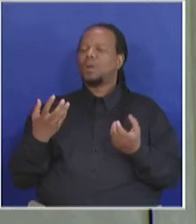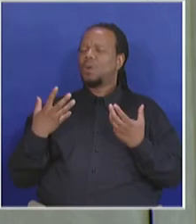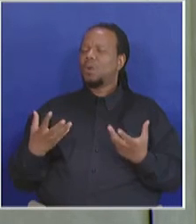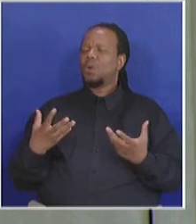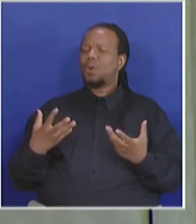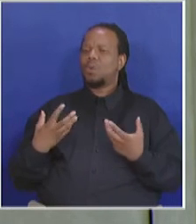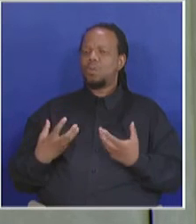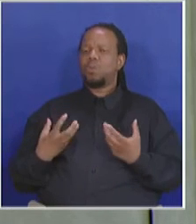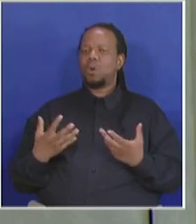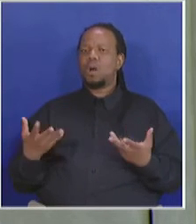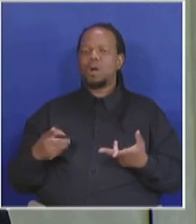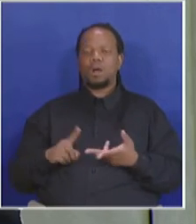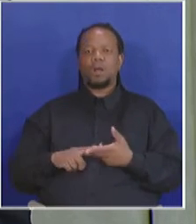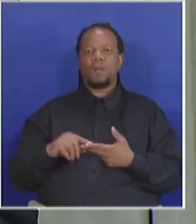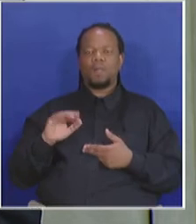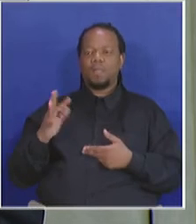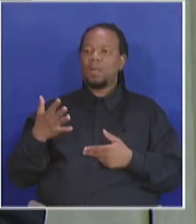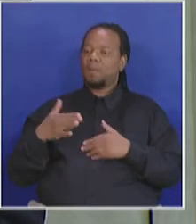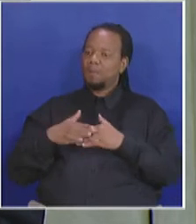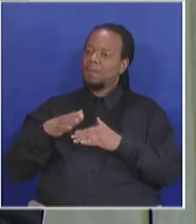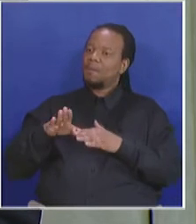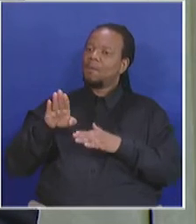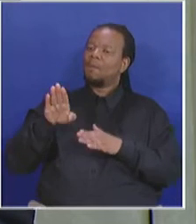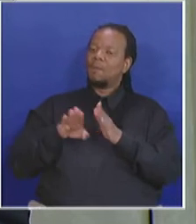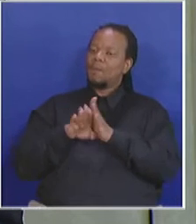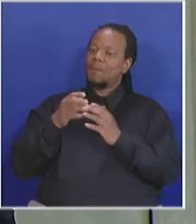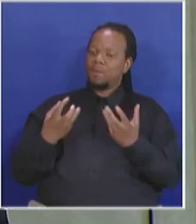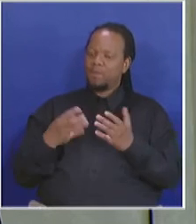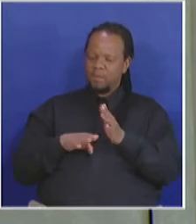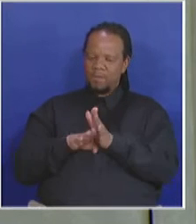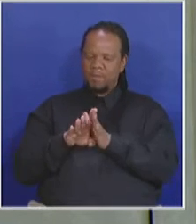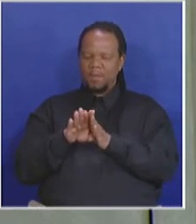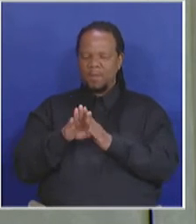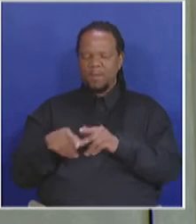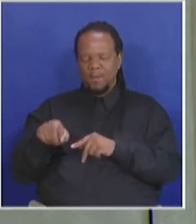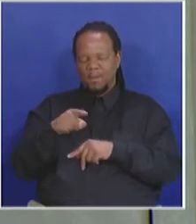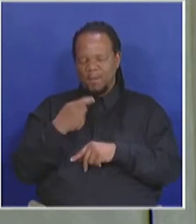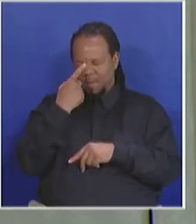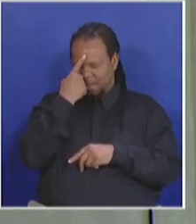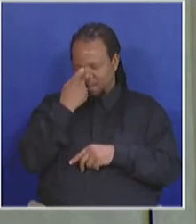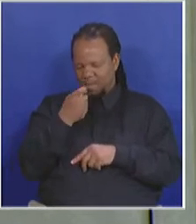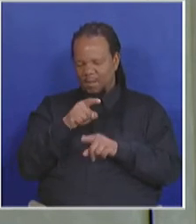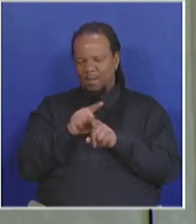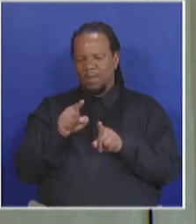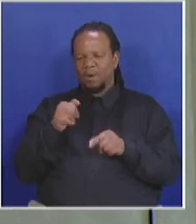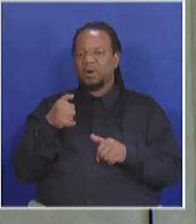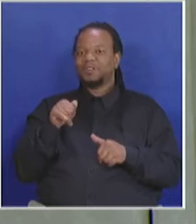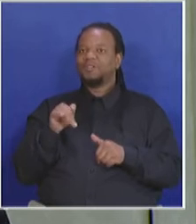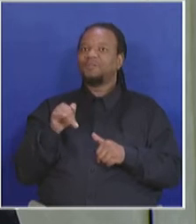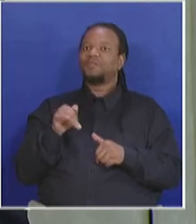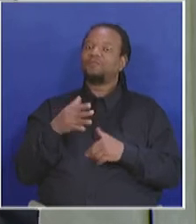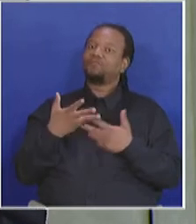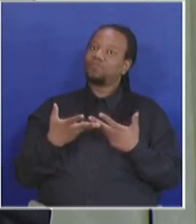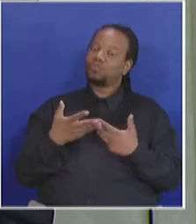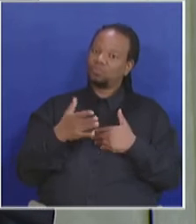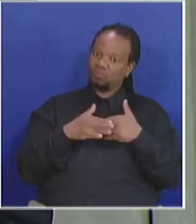high, poverty is growing. We believe very strong. If we build this infrastructure, we are to address